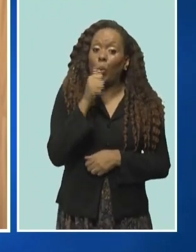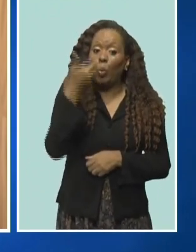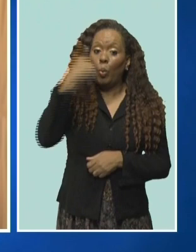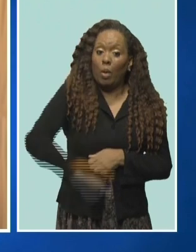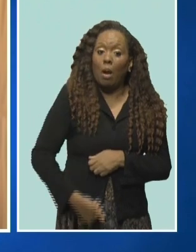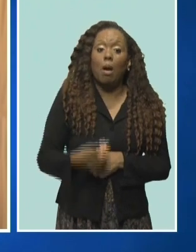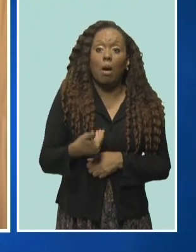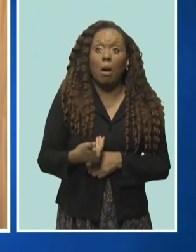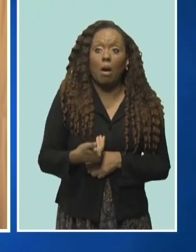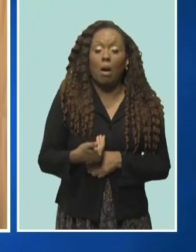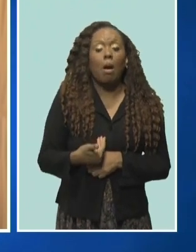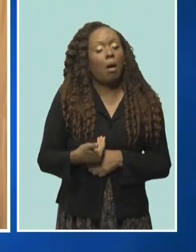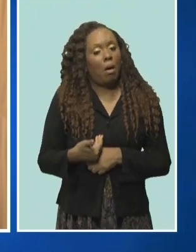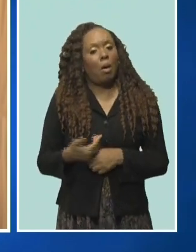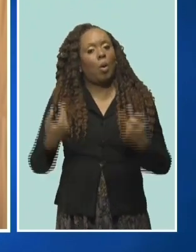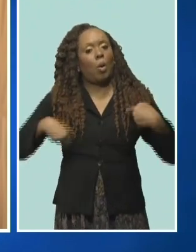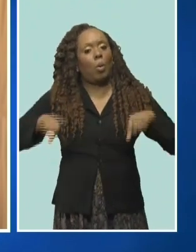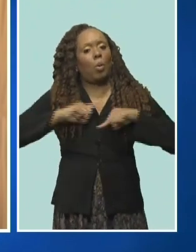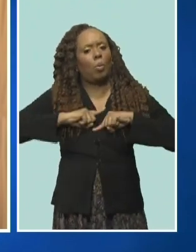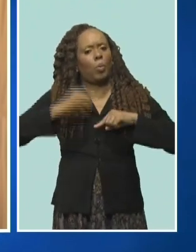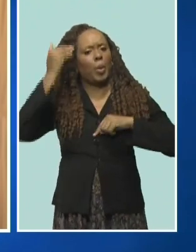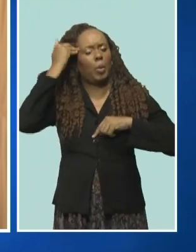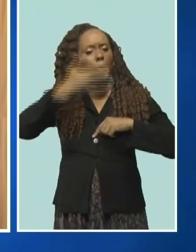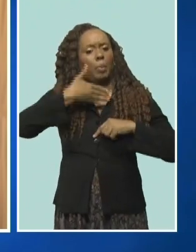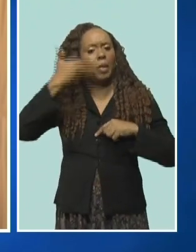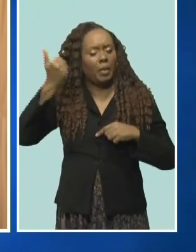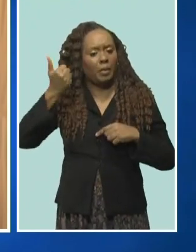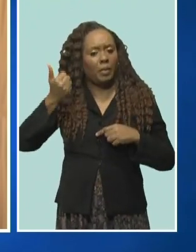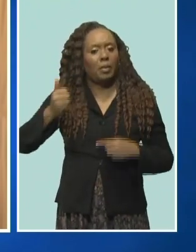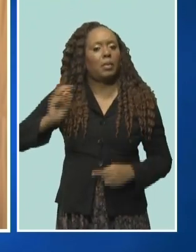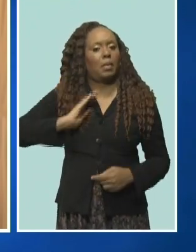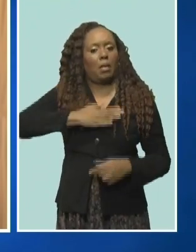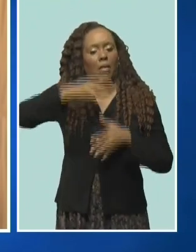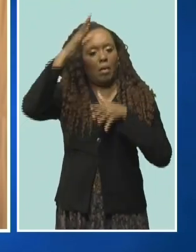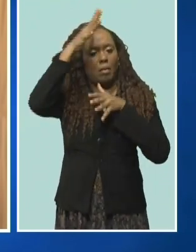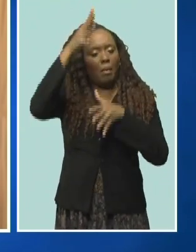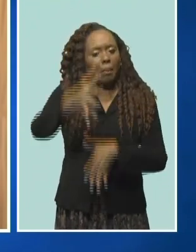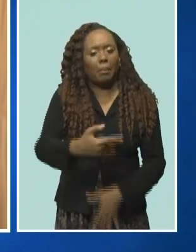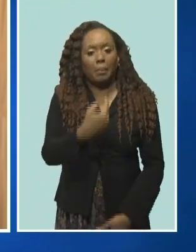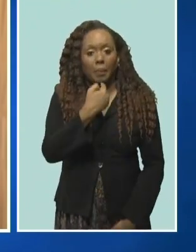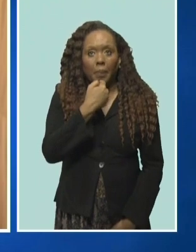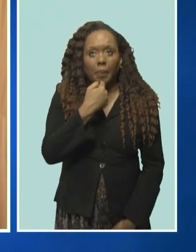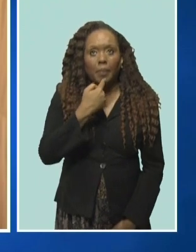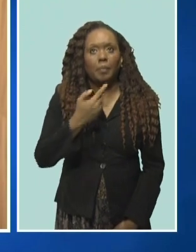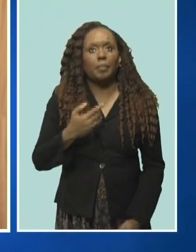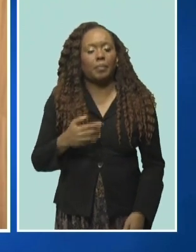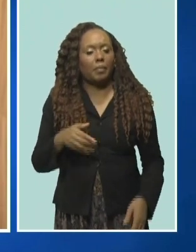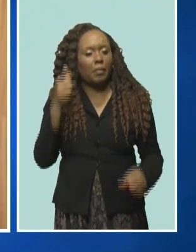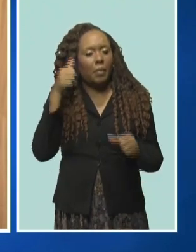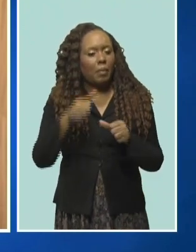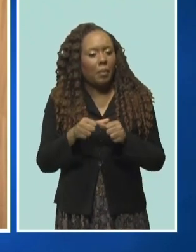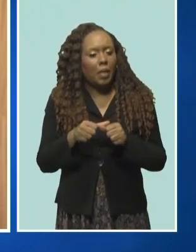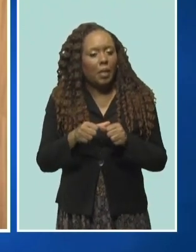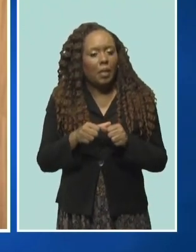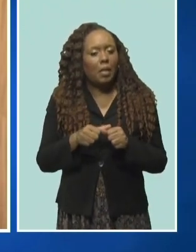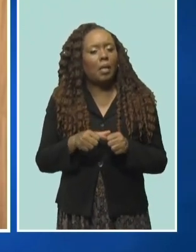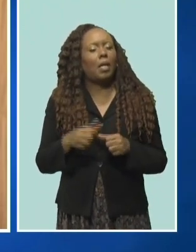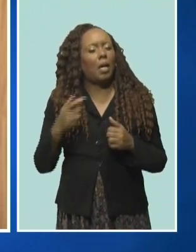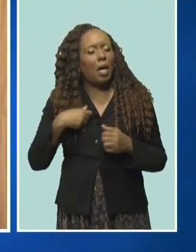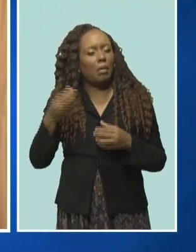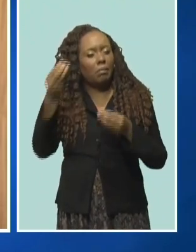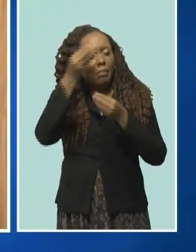as Bajans know better. Our grandparents have always told us, a word to the wise is